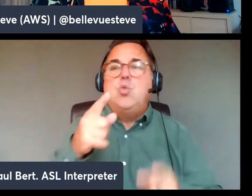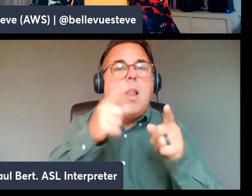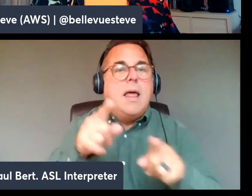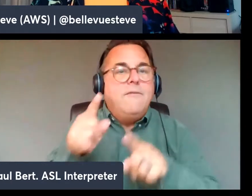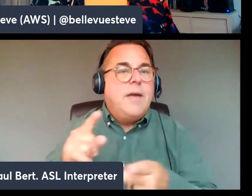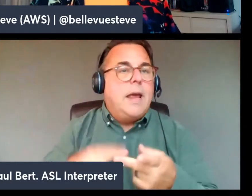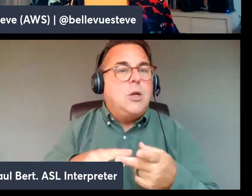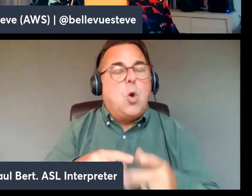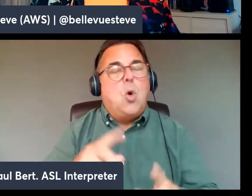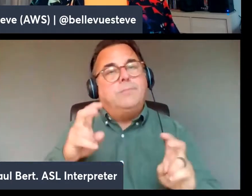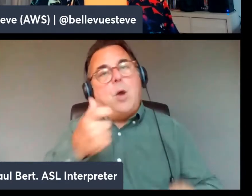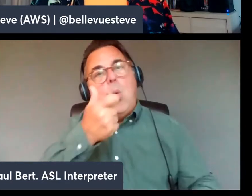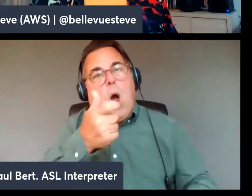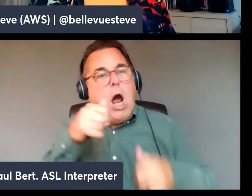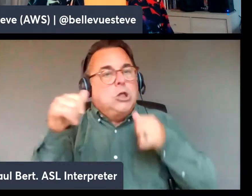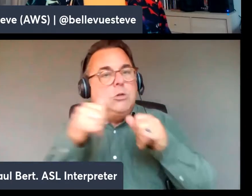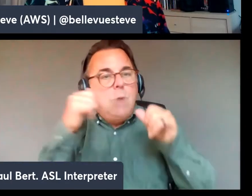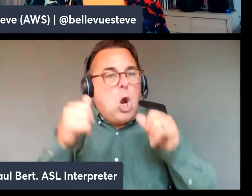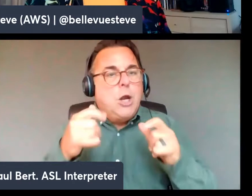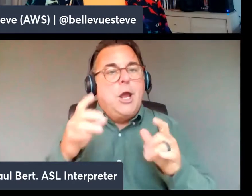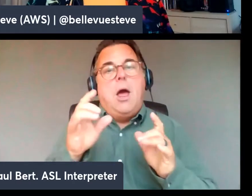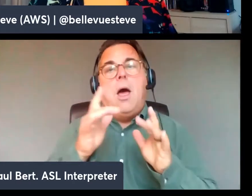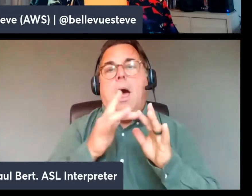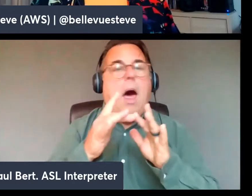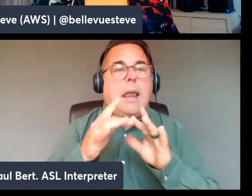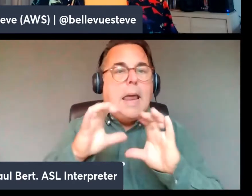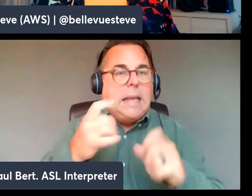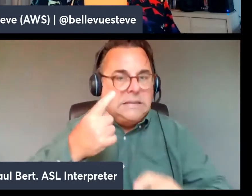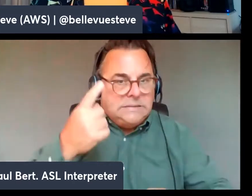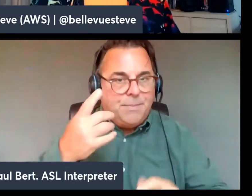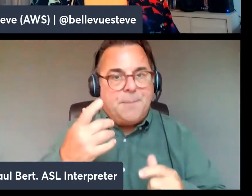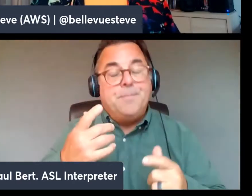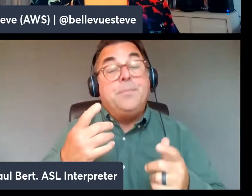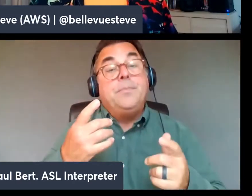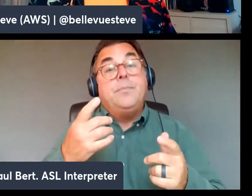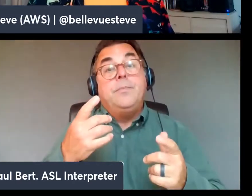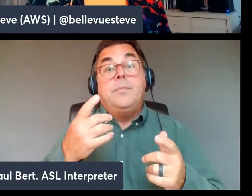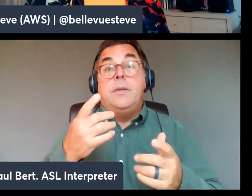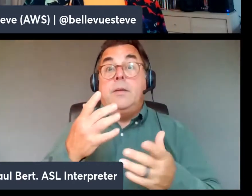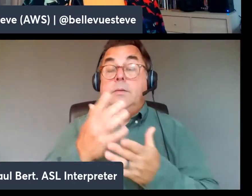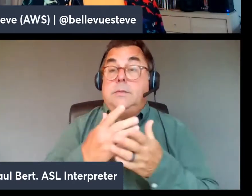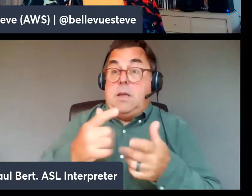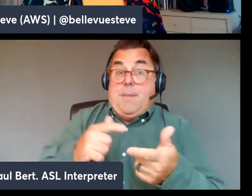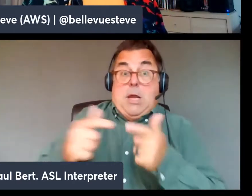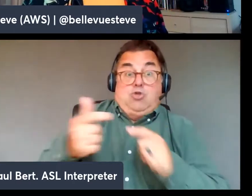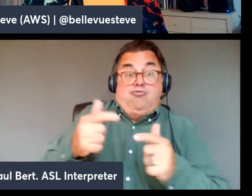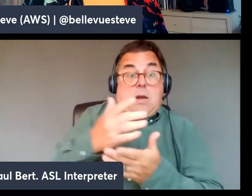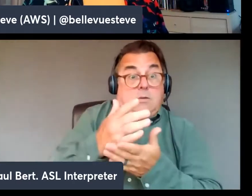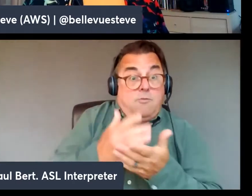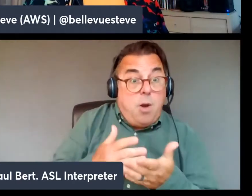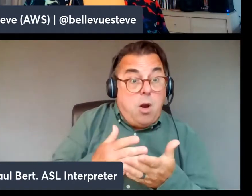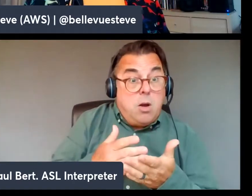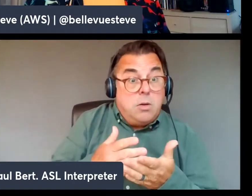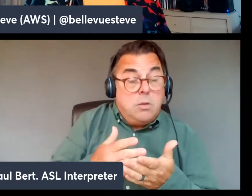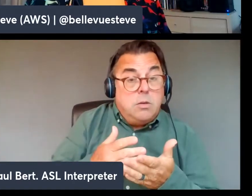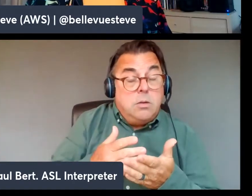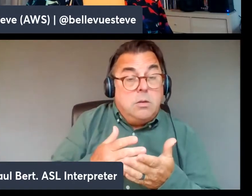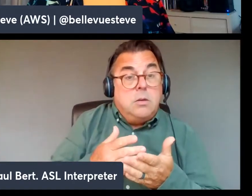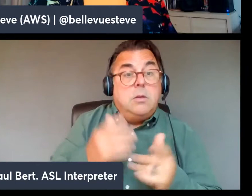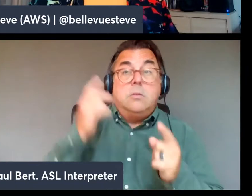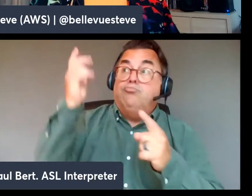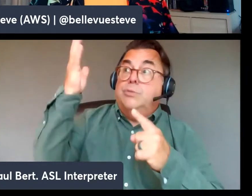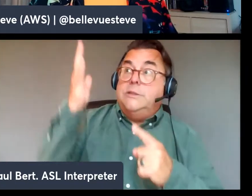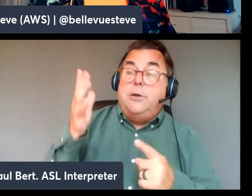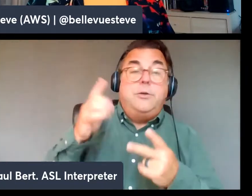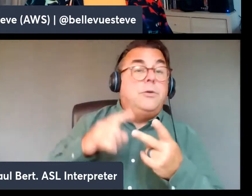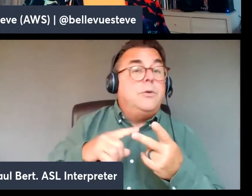a watch party or online class. And there may be an interactivity portion of that event where there's a presenter